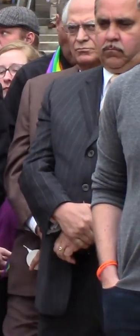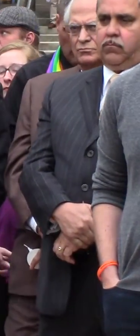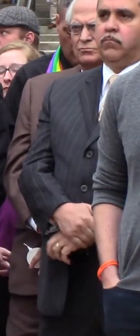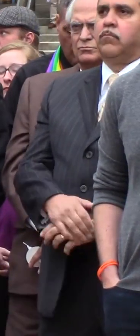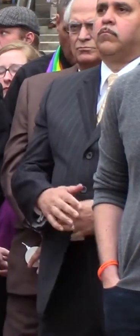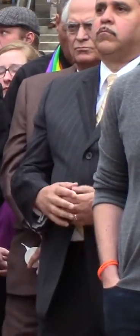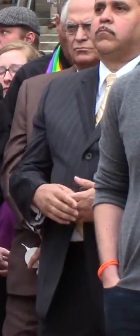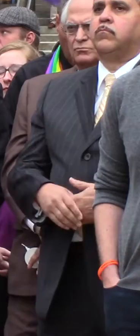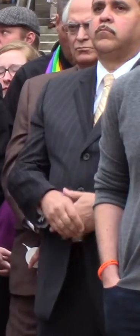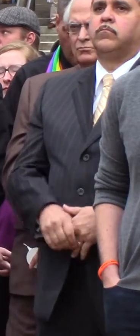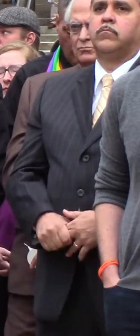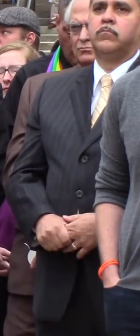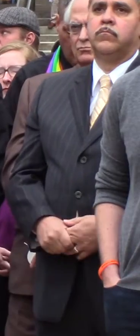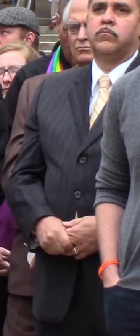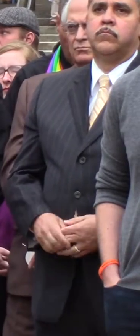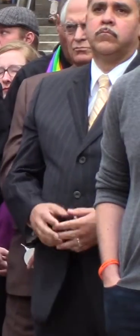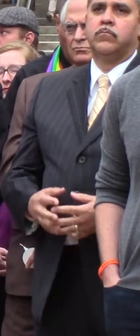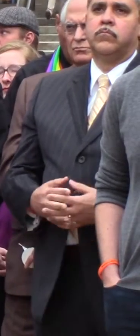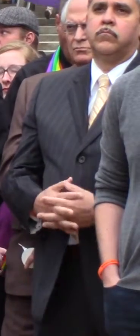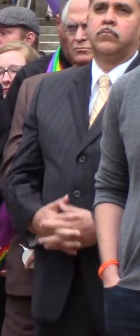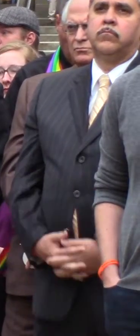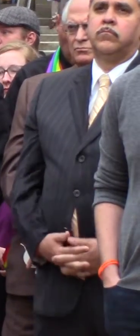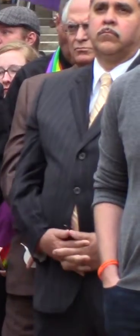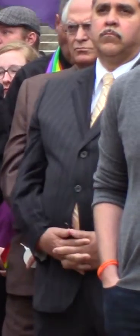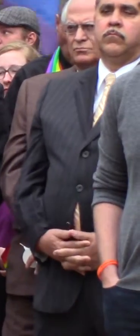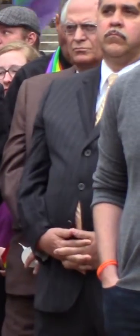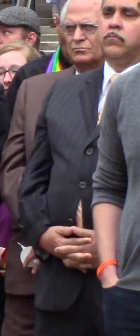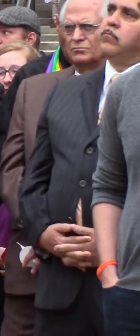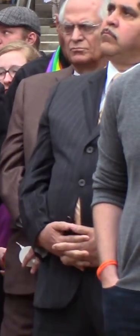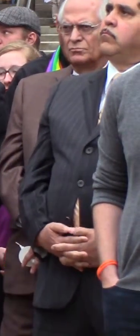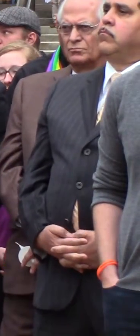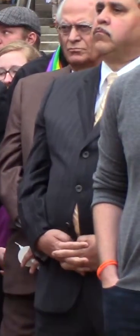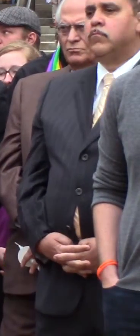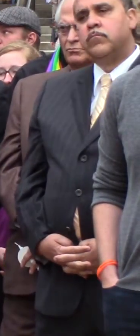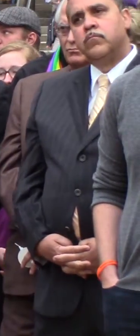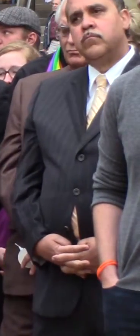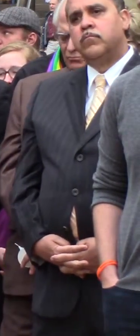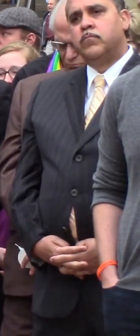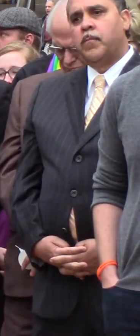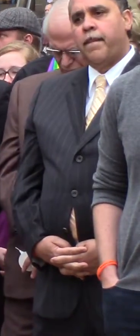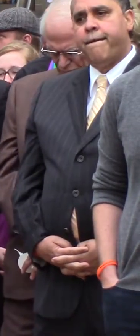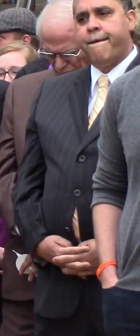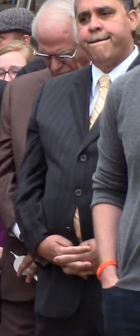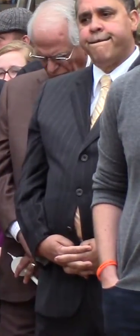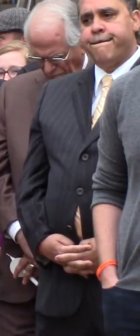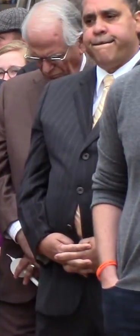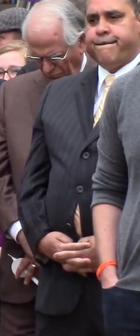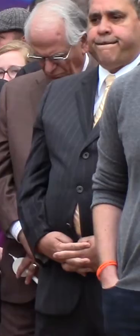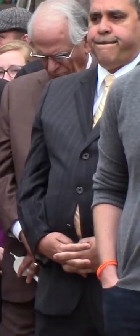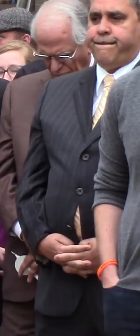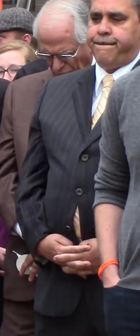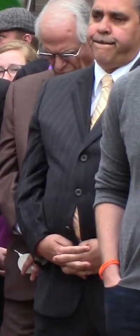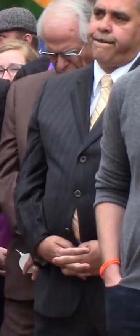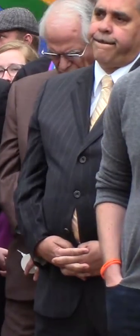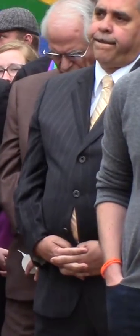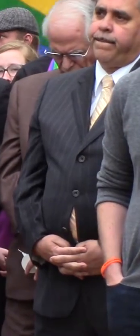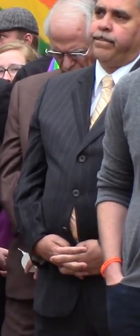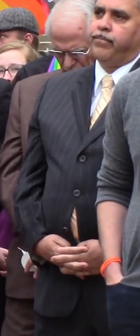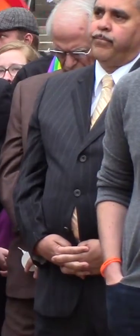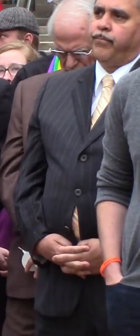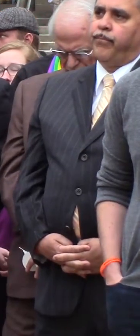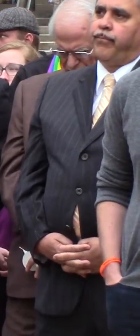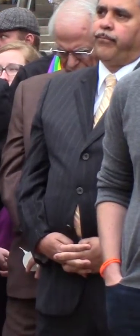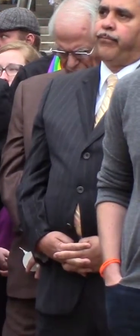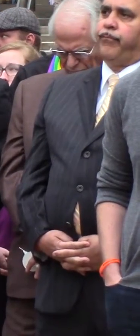the LGBTQ community. This was an attack against all of us, because when you attack